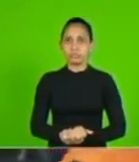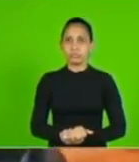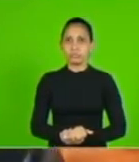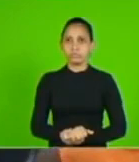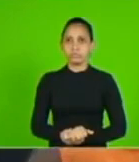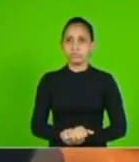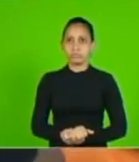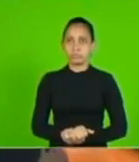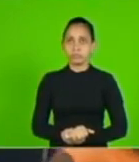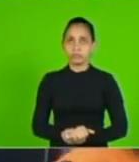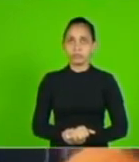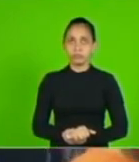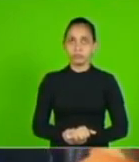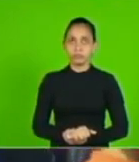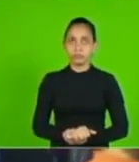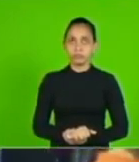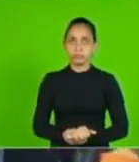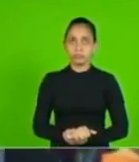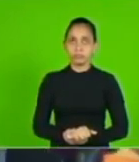Luke 21,